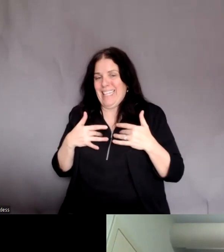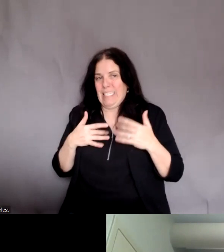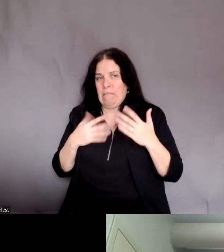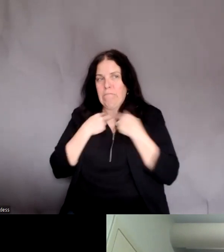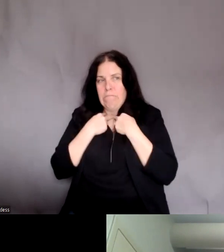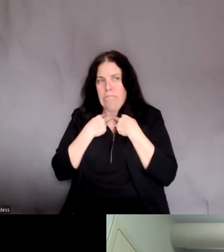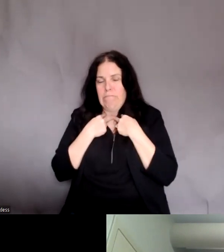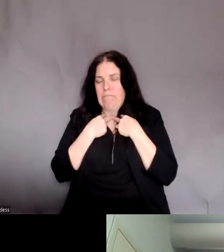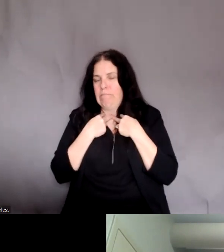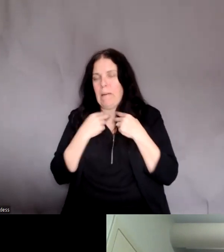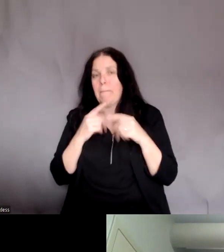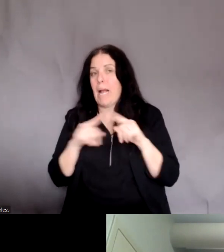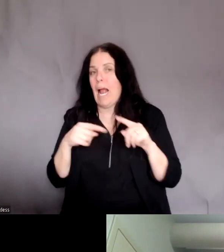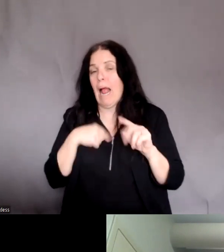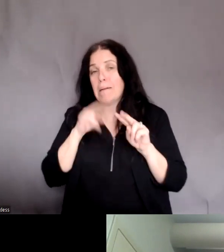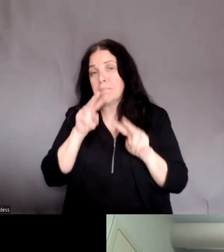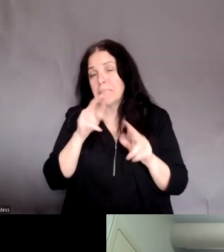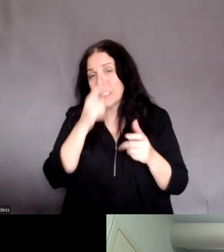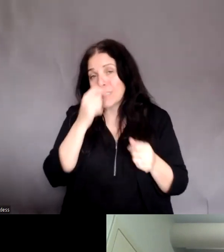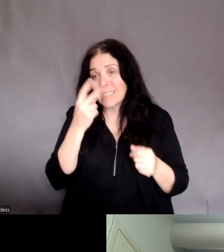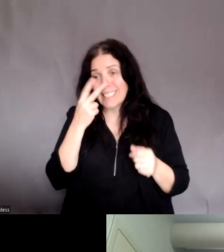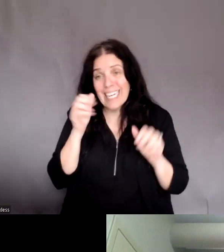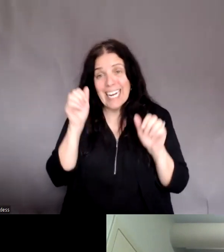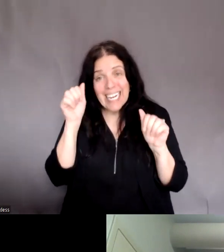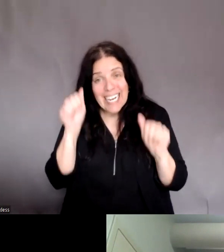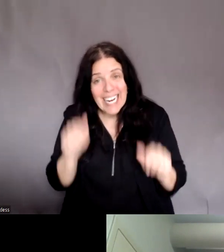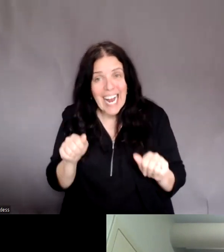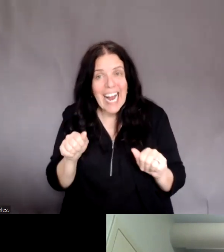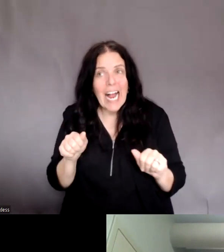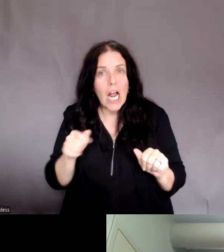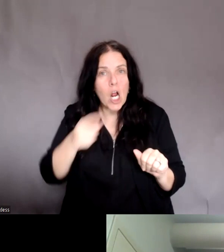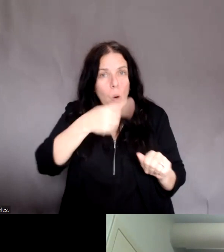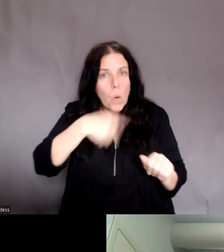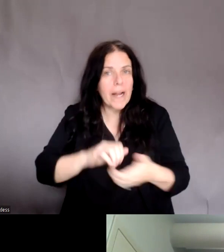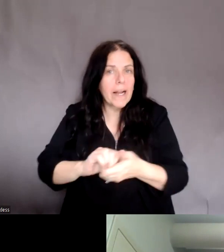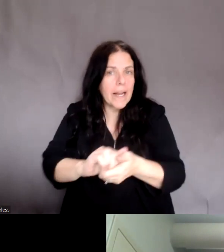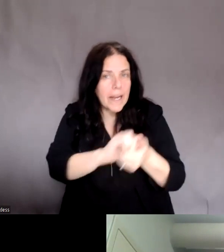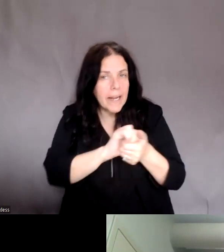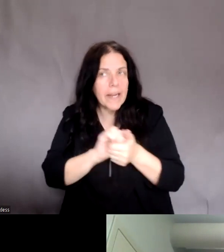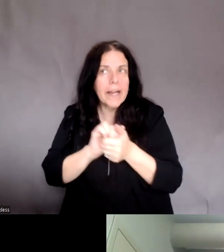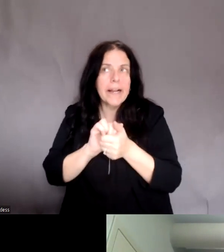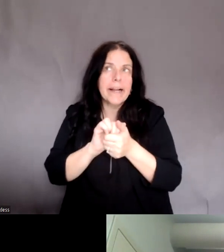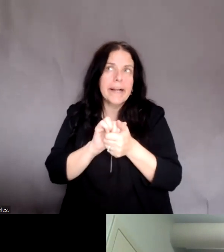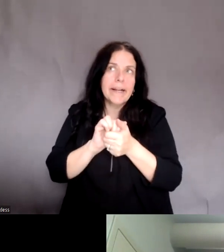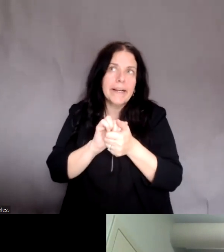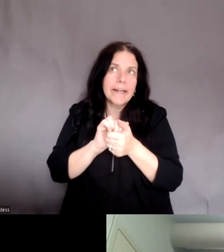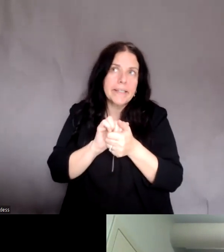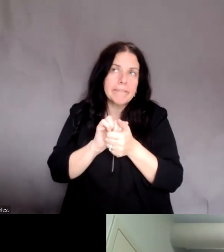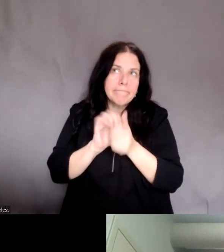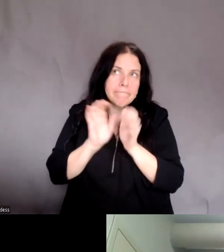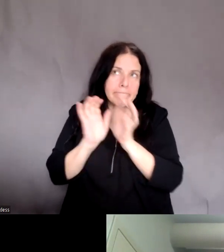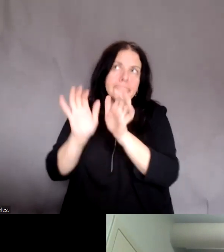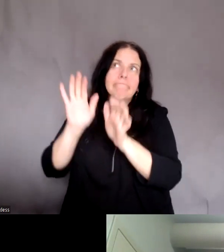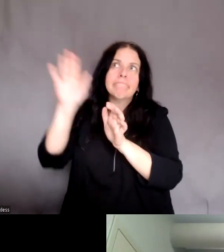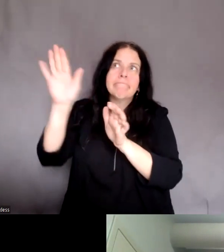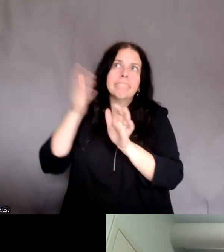really interested to see whether or not there can be a collective push to reduce those hours so that instead of